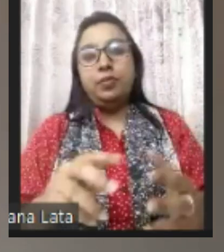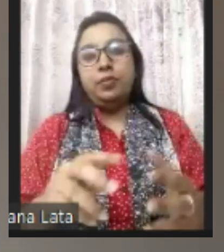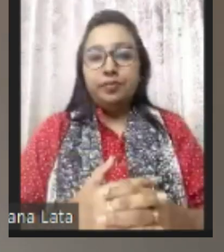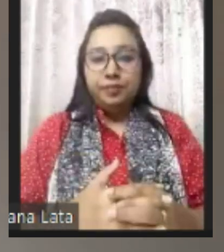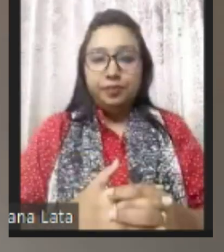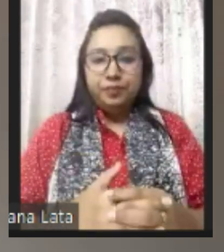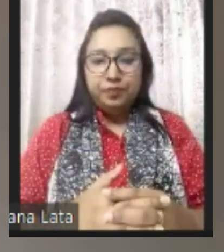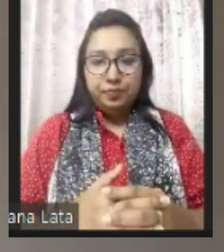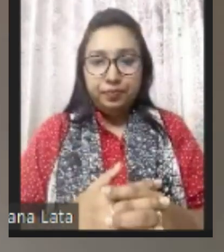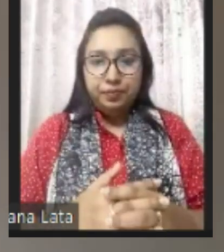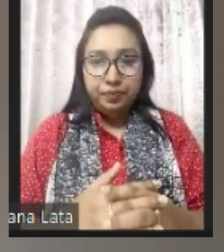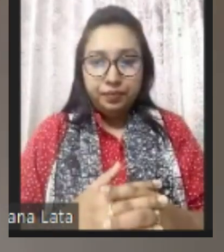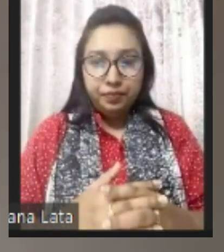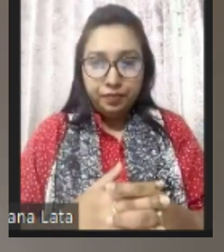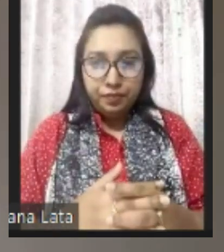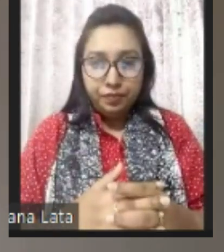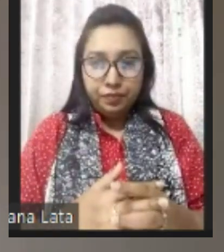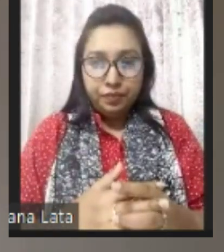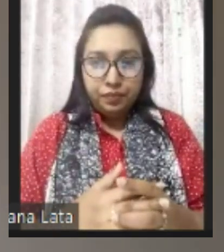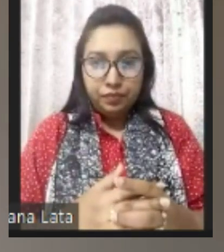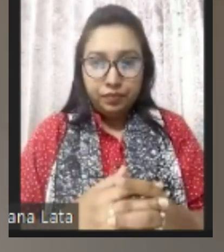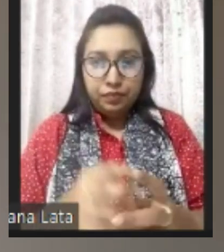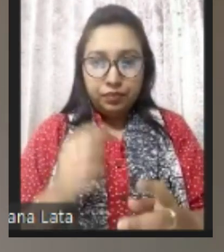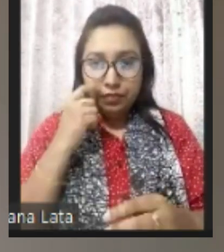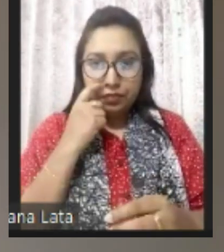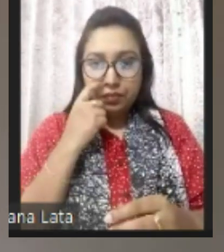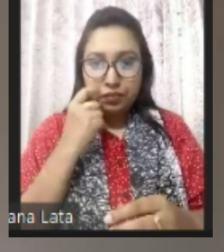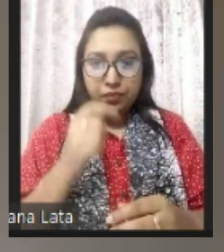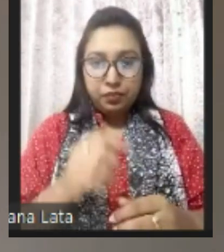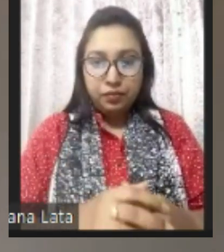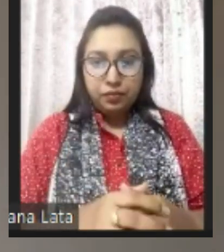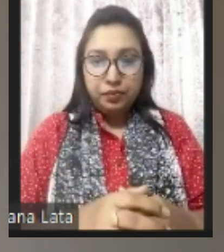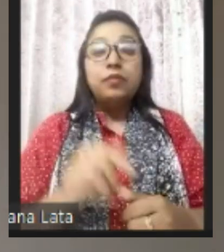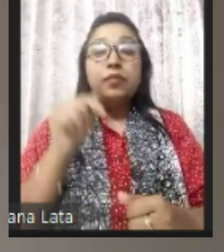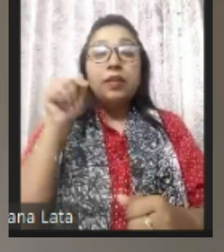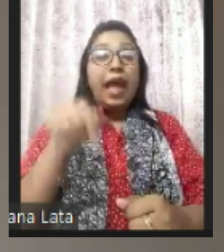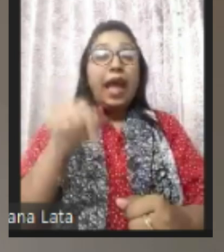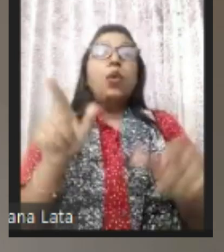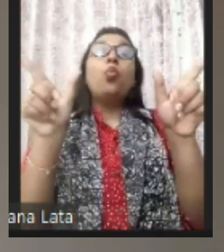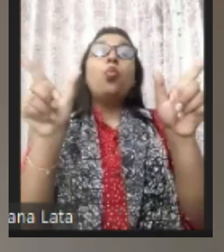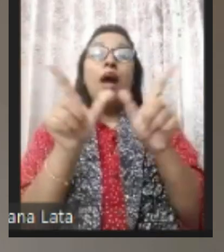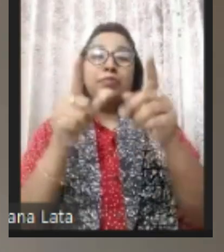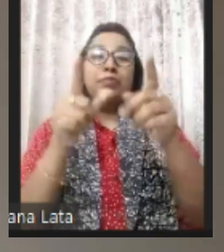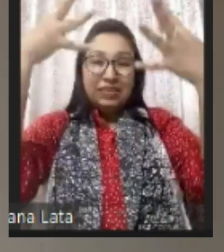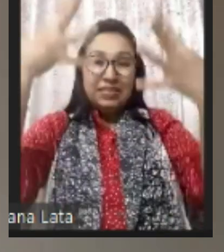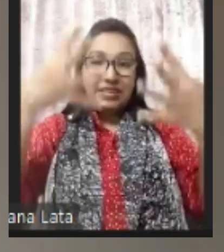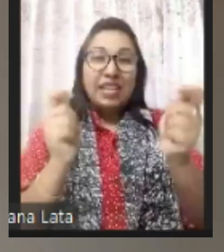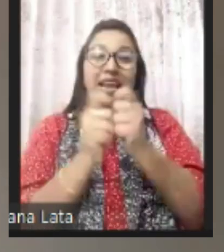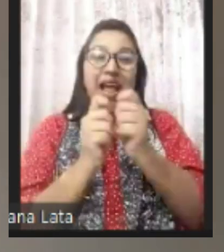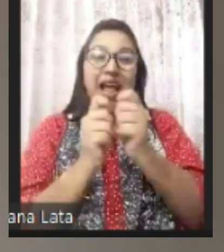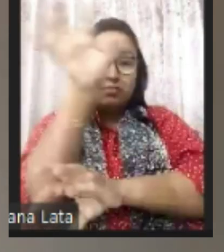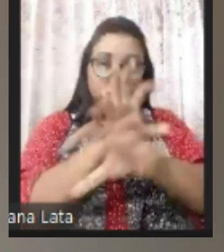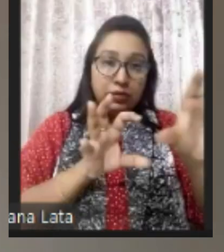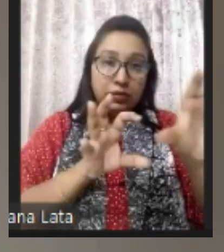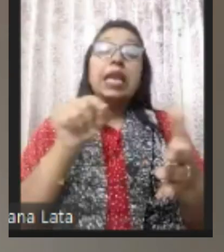And one of the important things is that these guidelines now includes accessible apps. So this is an opportunity,